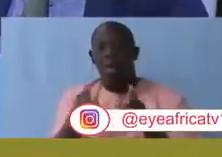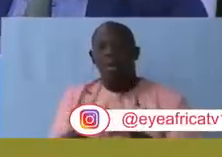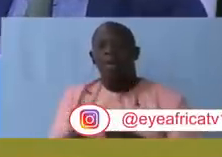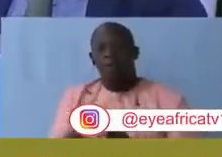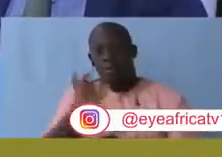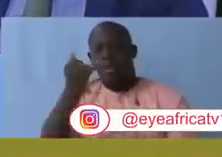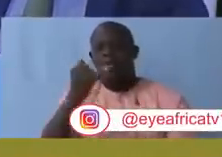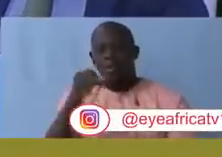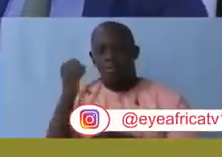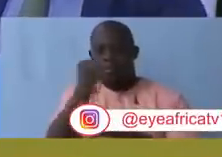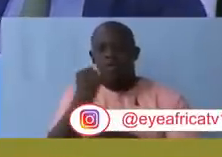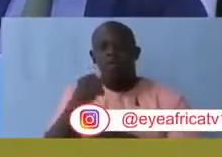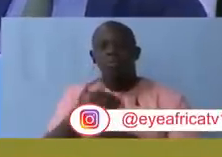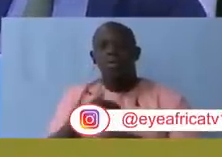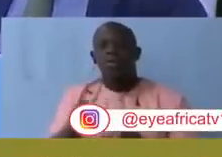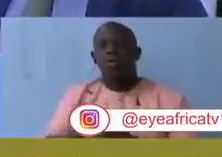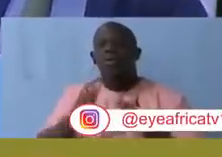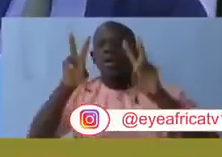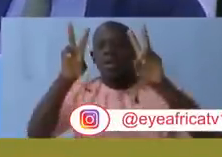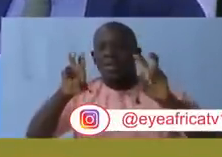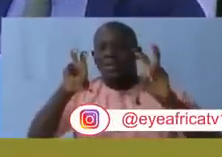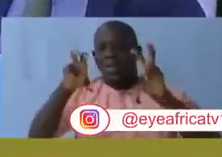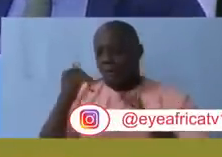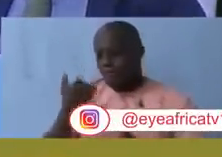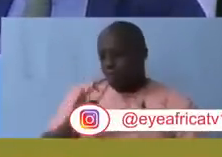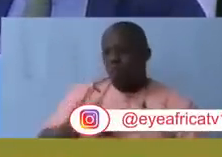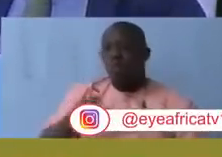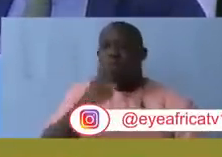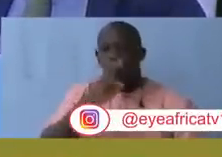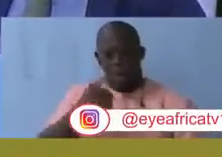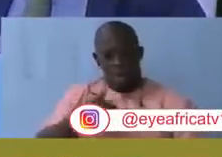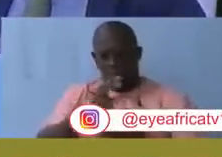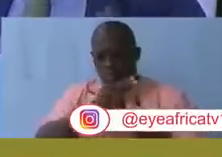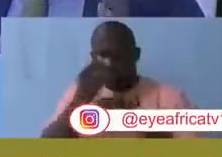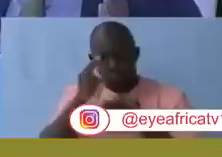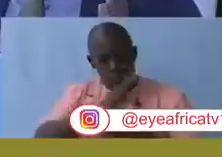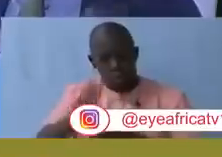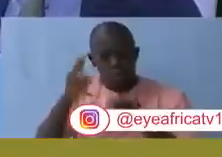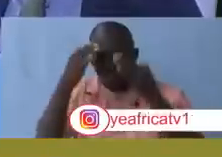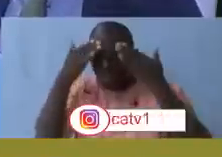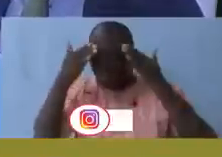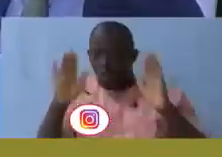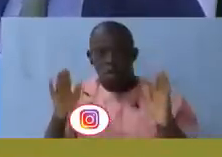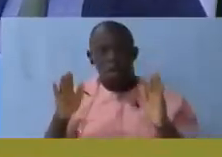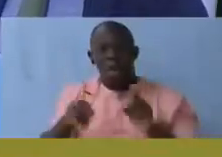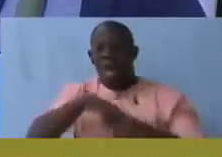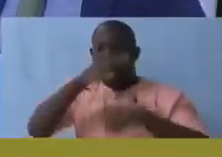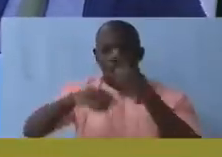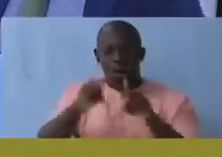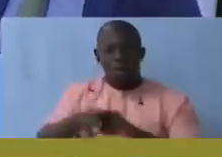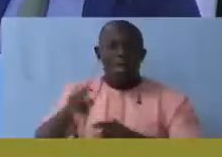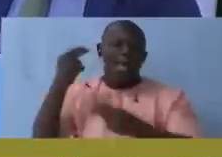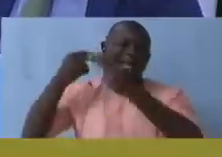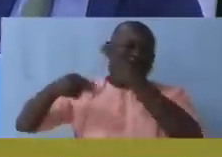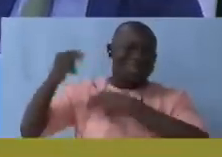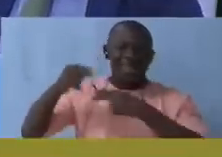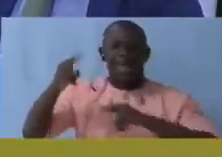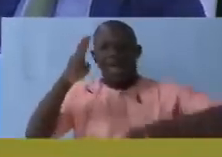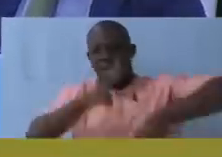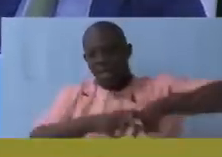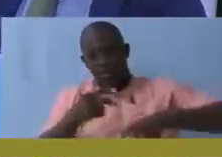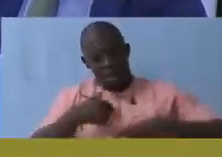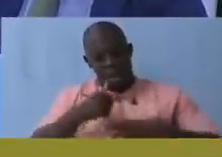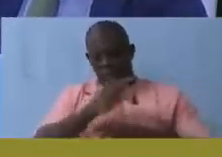about their clinical history. I don't know about their background. Okay, good. So here you